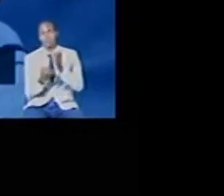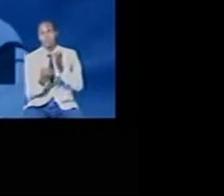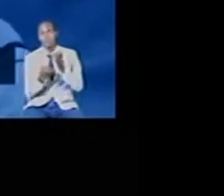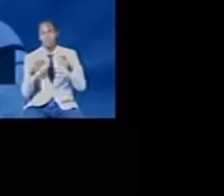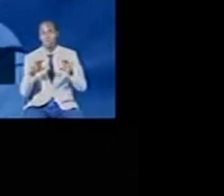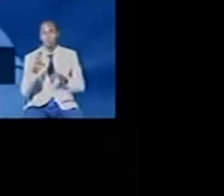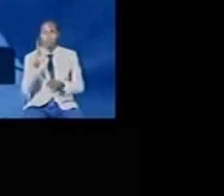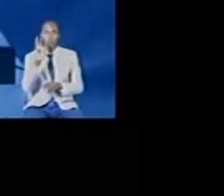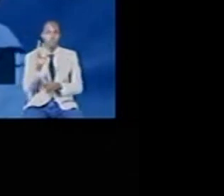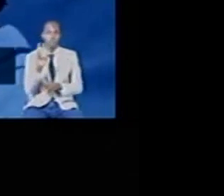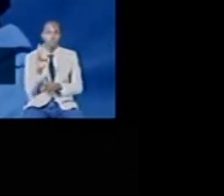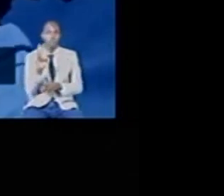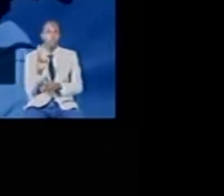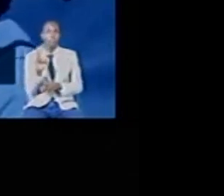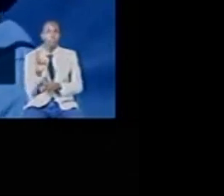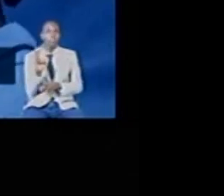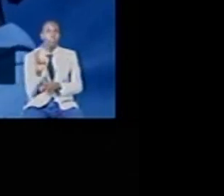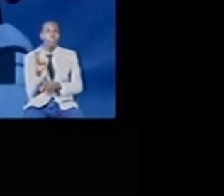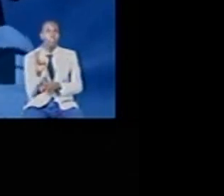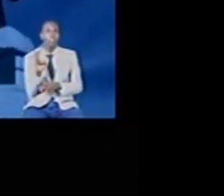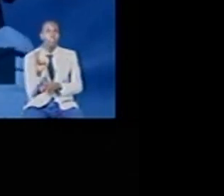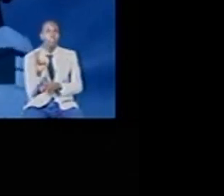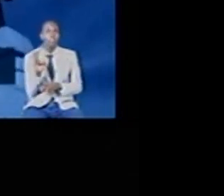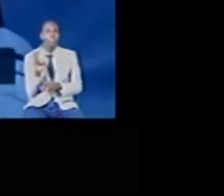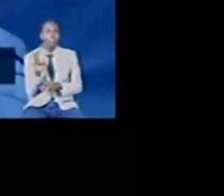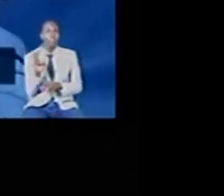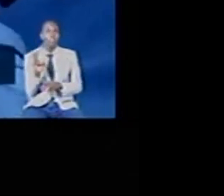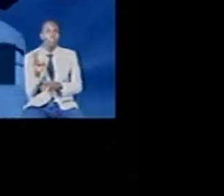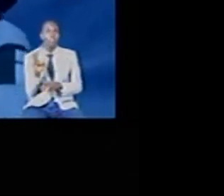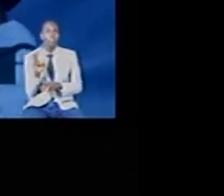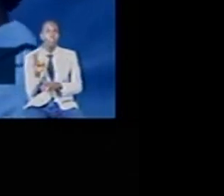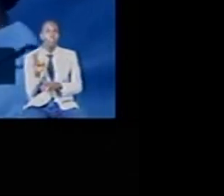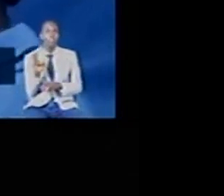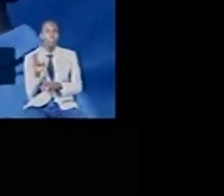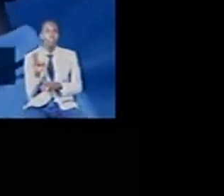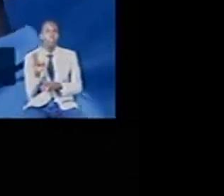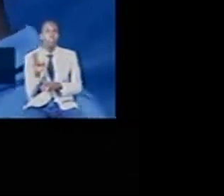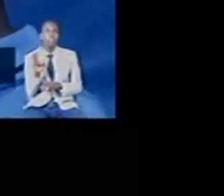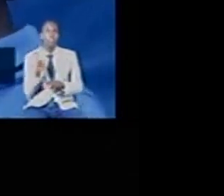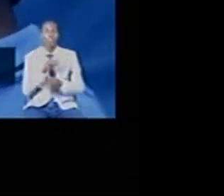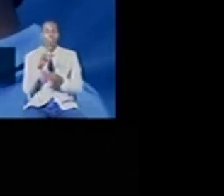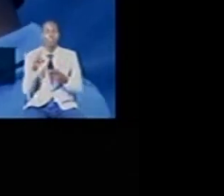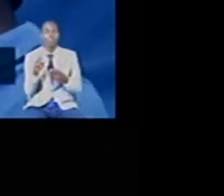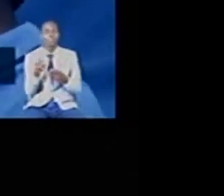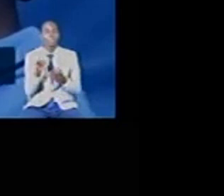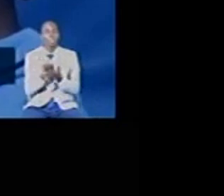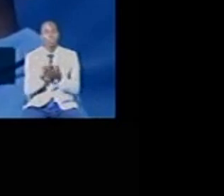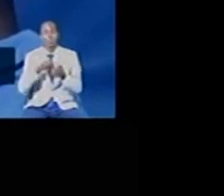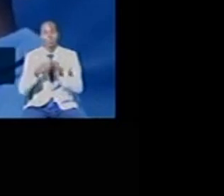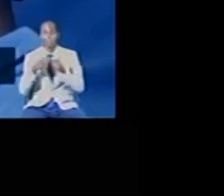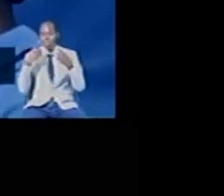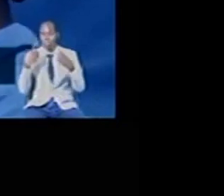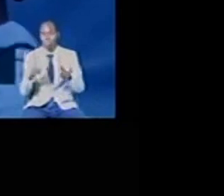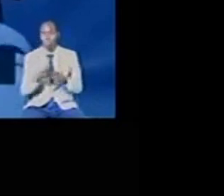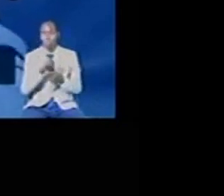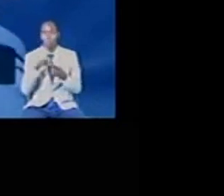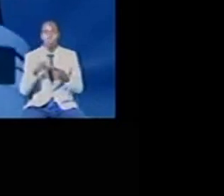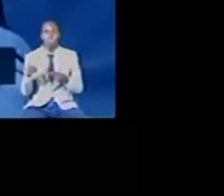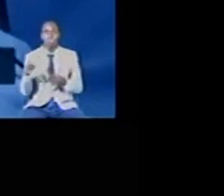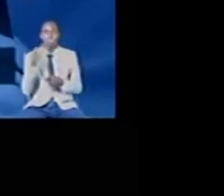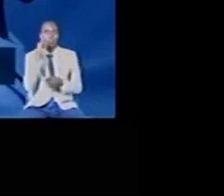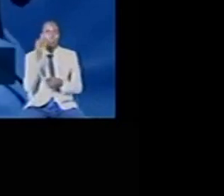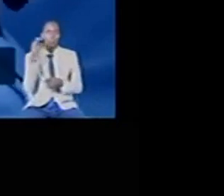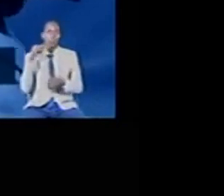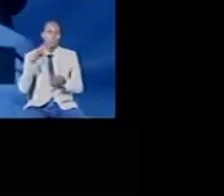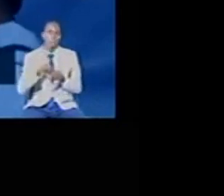in primary school or in our primary school days. So it's when we entered GSS 1 that everything started. When I entered GSS 1, my brother was in GSS